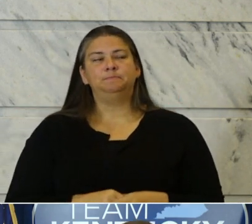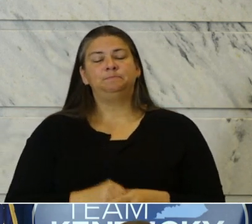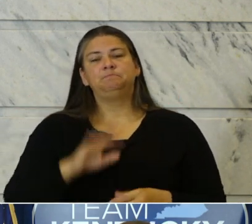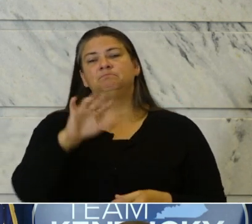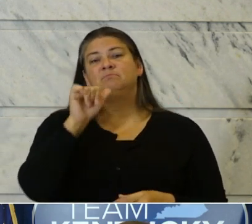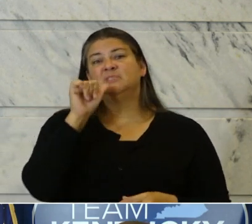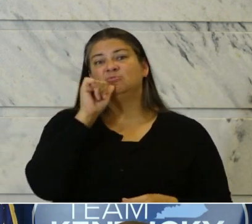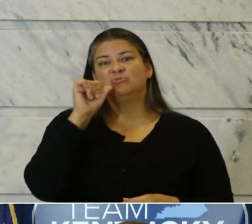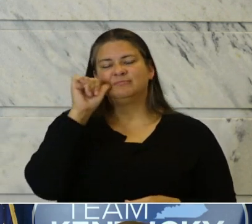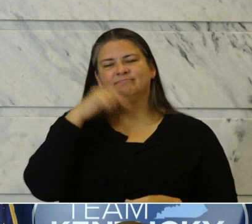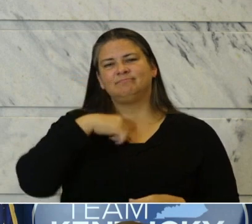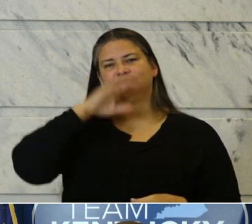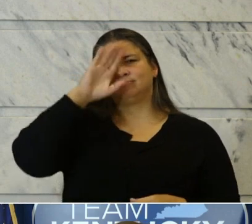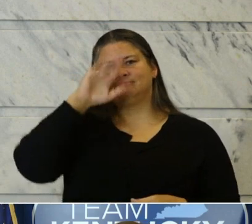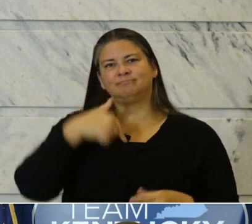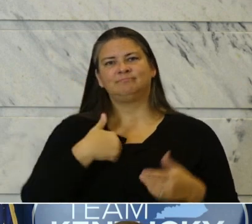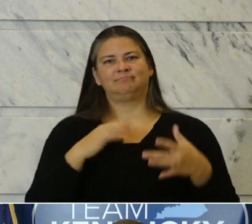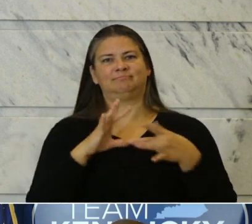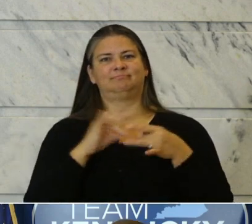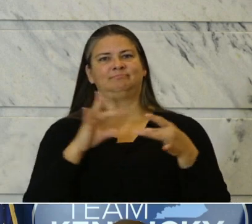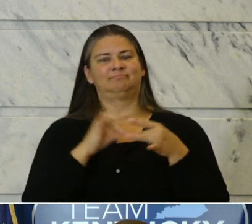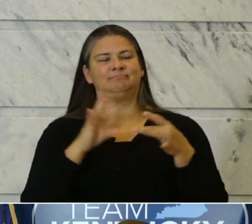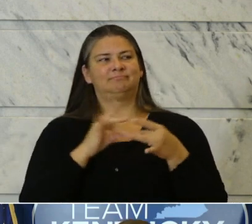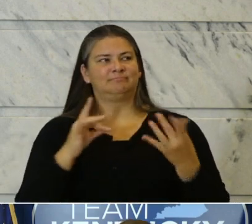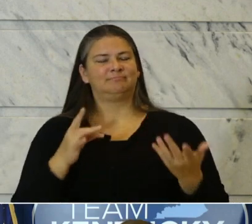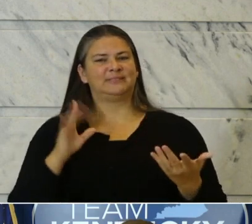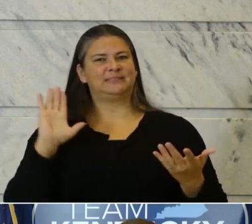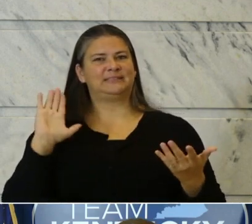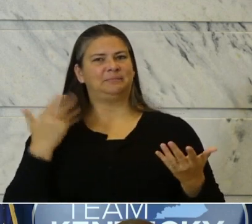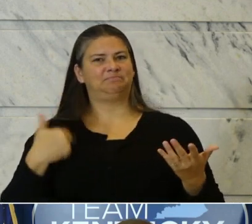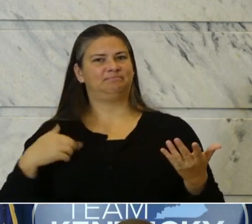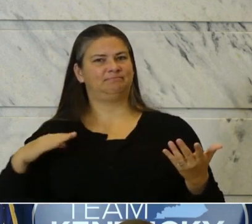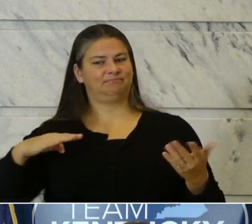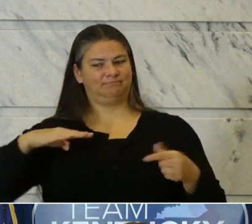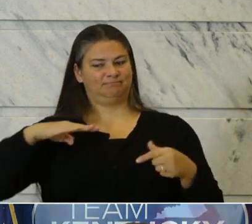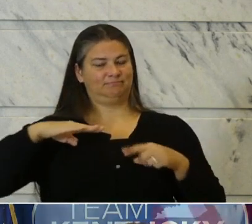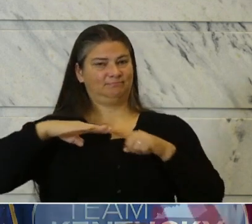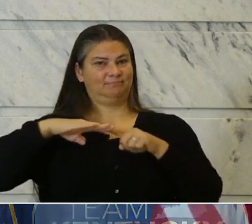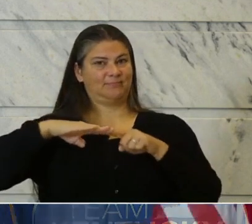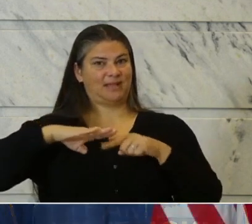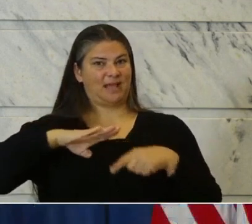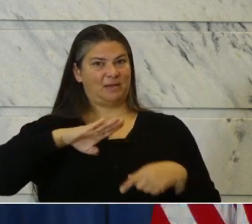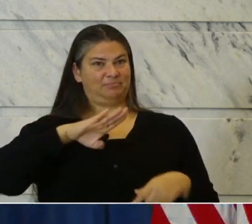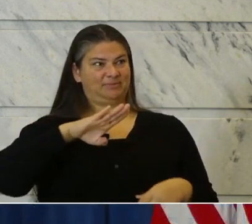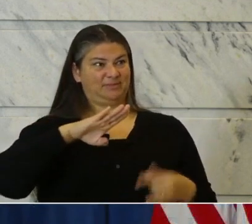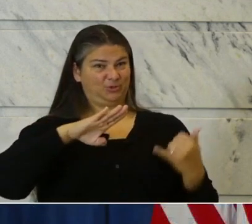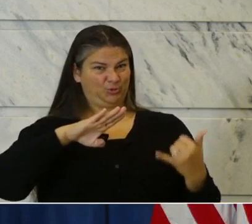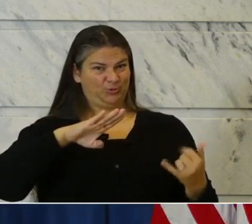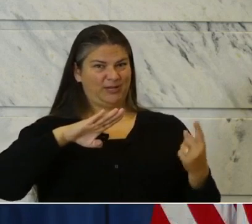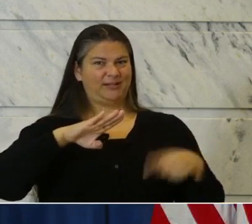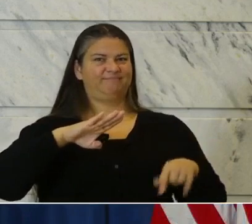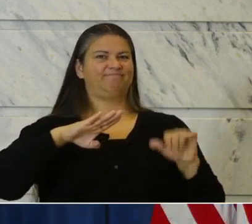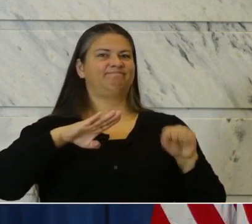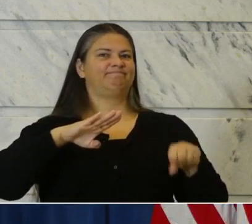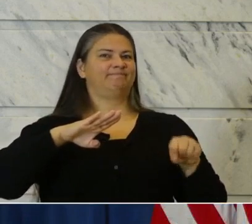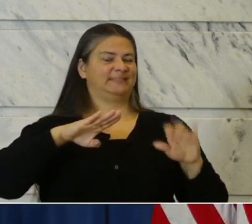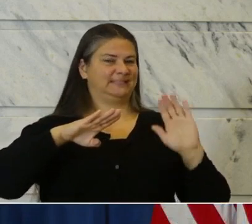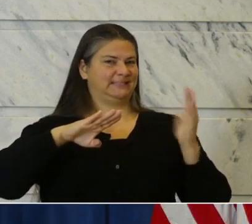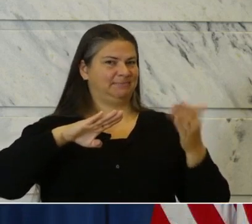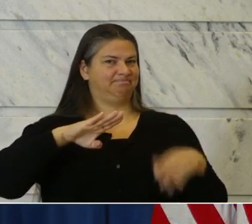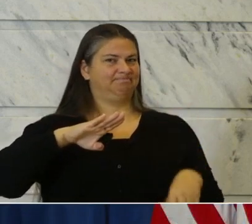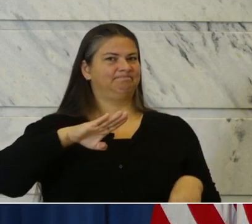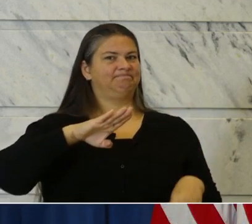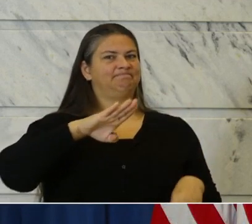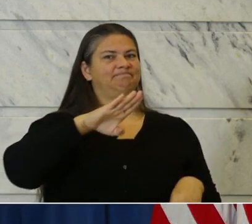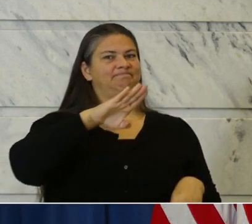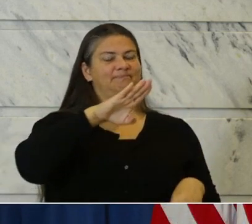believed we were at the start of a new escalation. We're certainly seeing that in today's numbers. And that